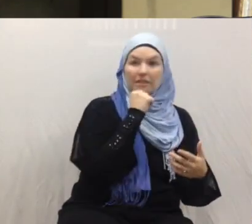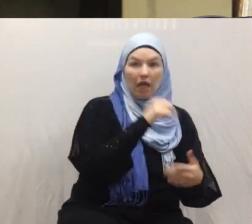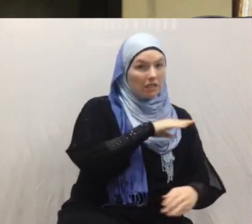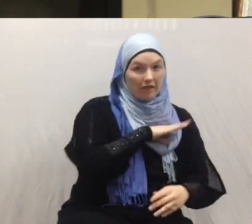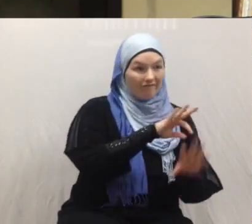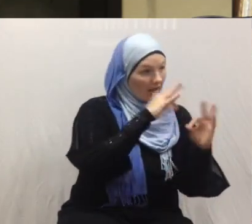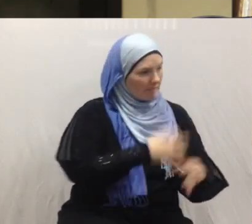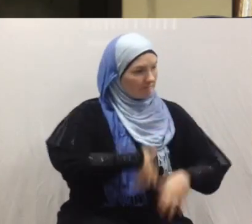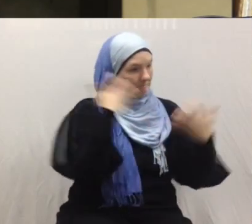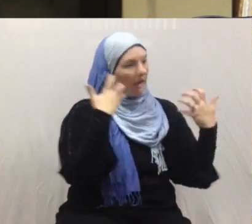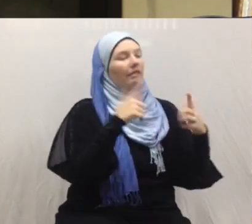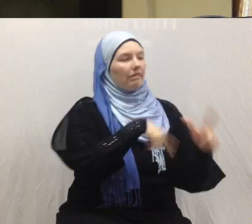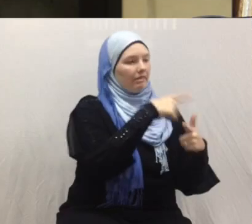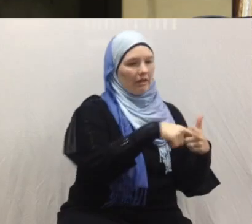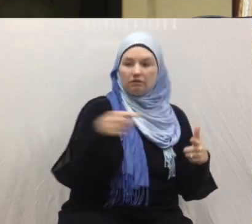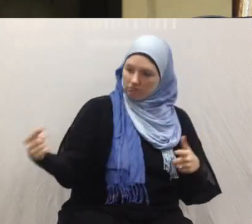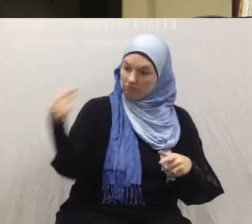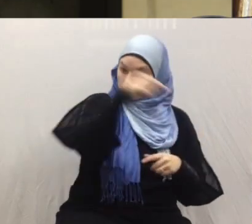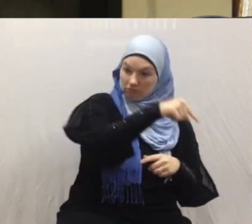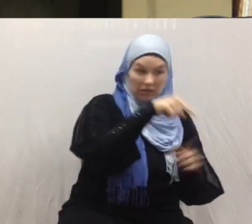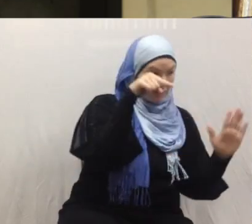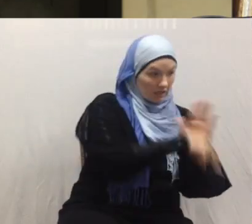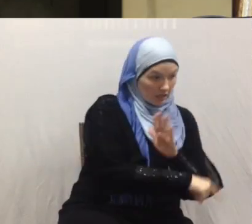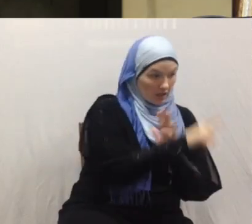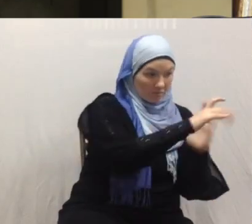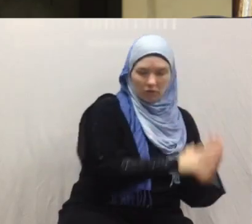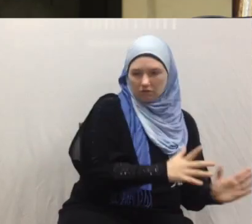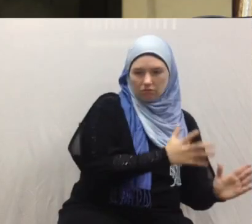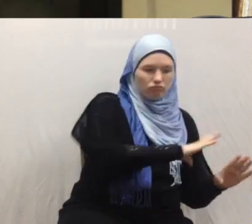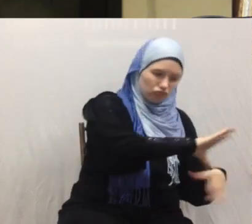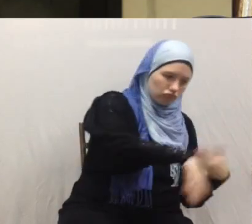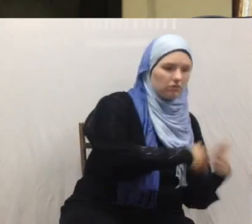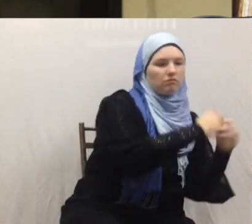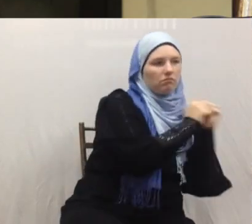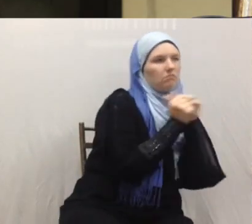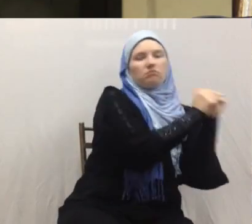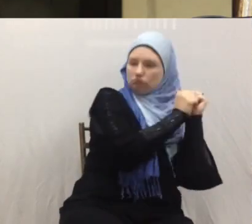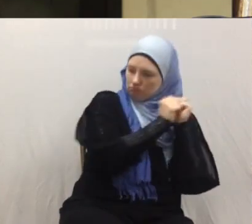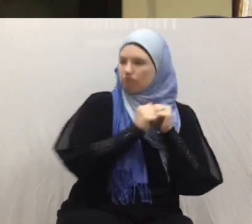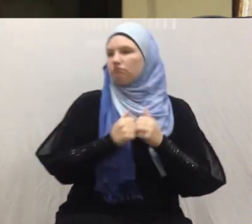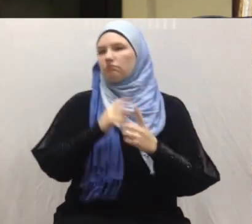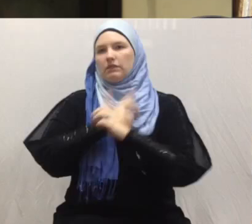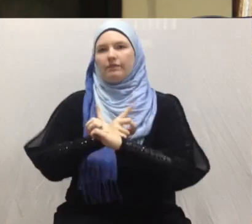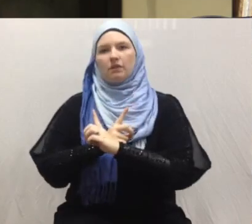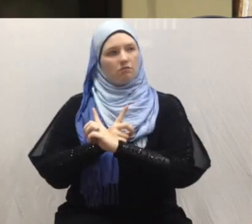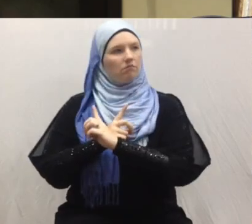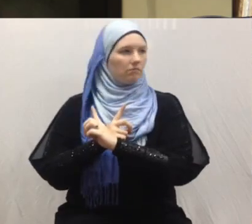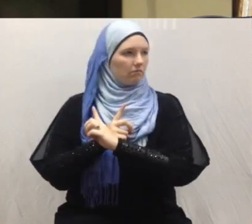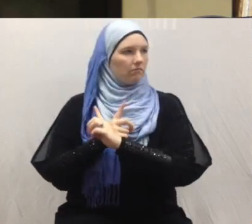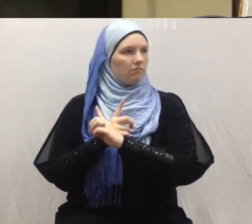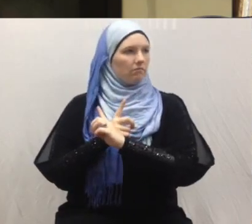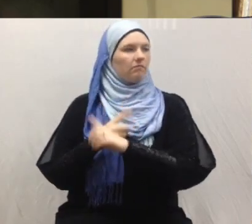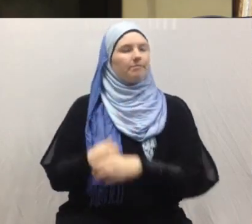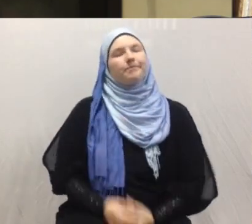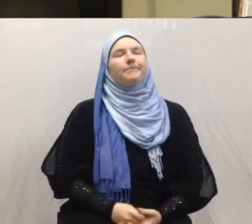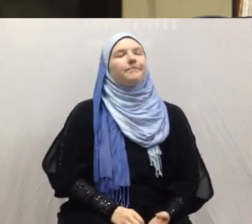against him, the one who attacks and kills a believer willfully and